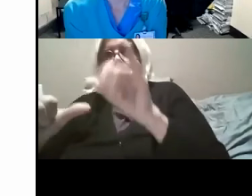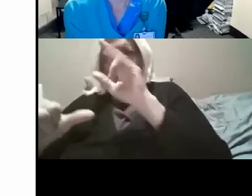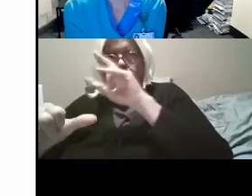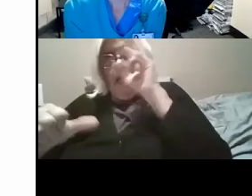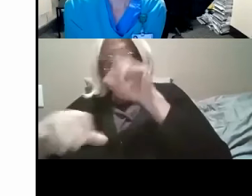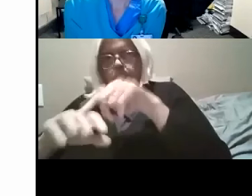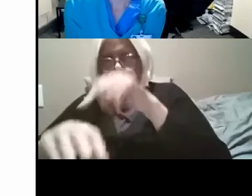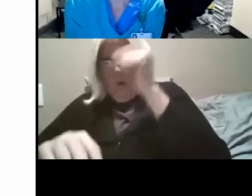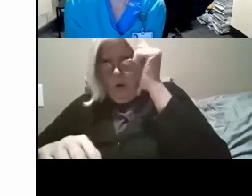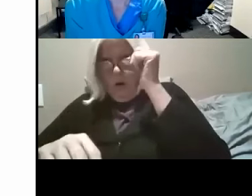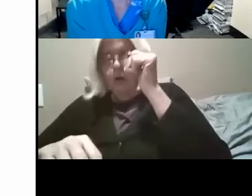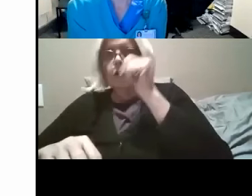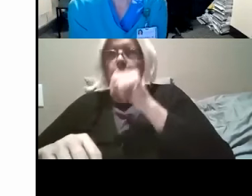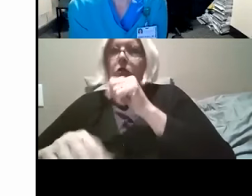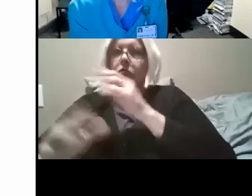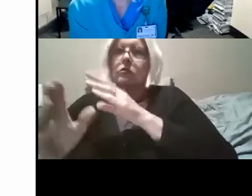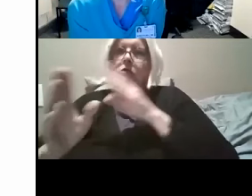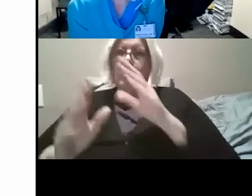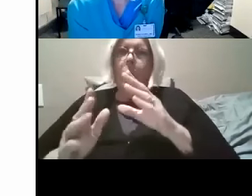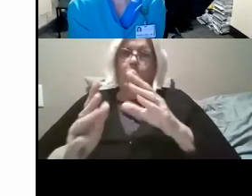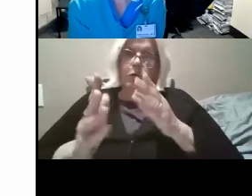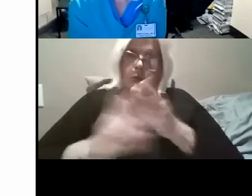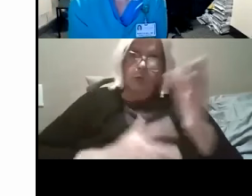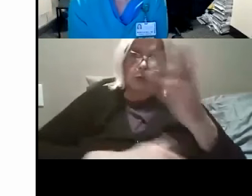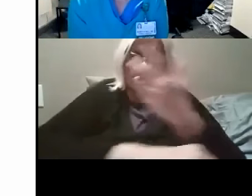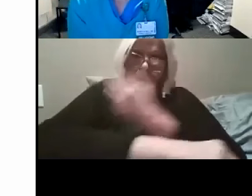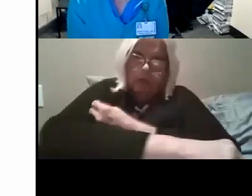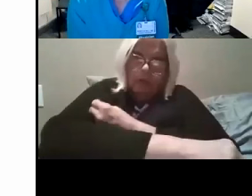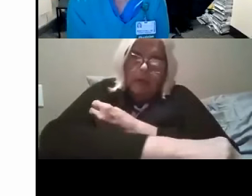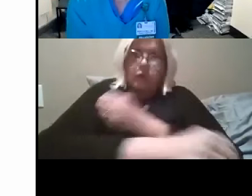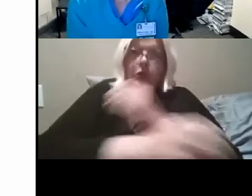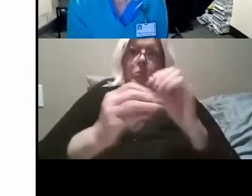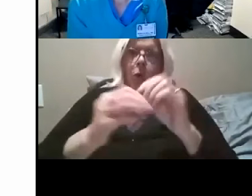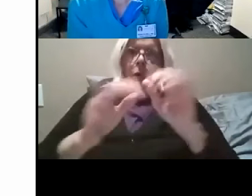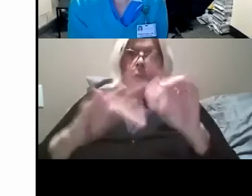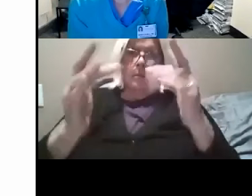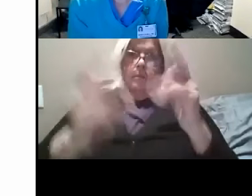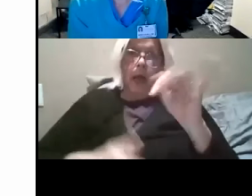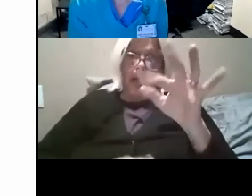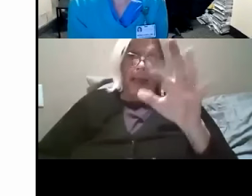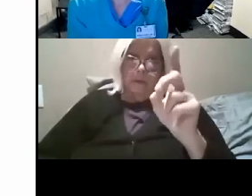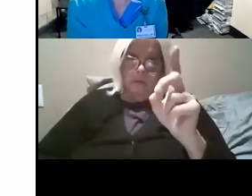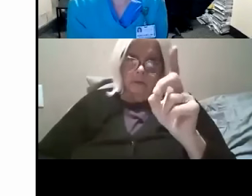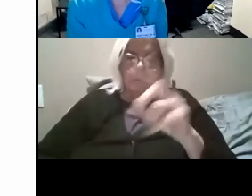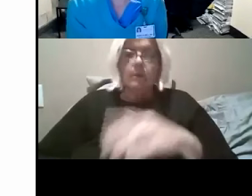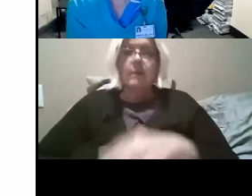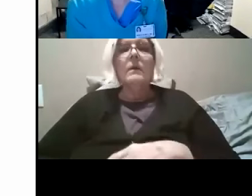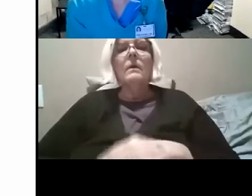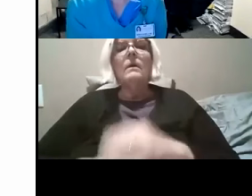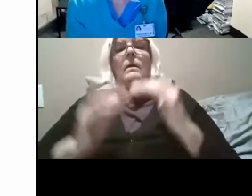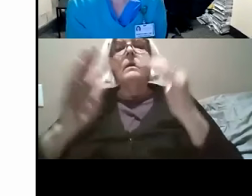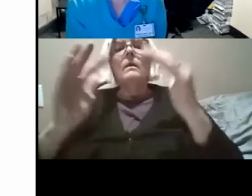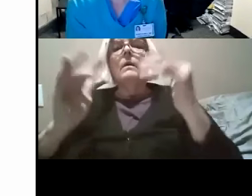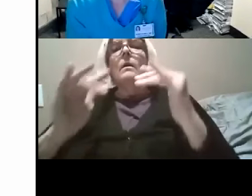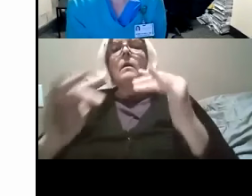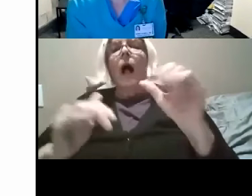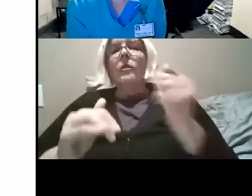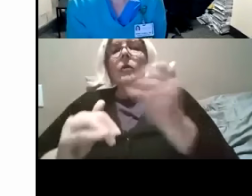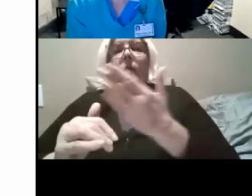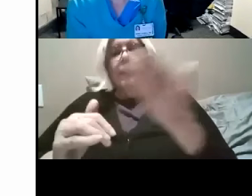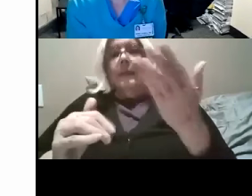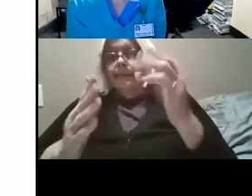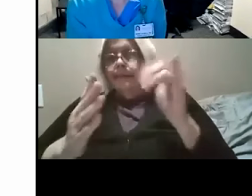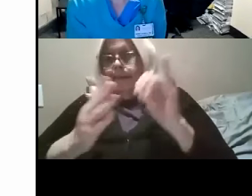infection. The other things that we just can't consider or don't have a numerical value